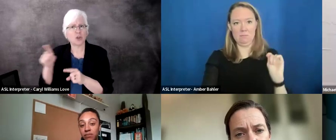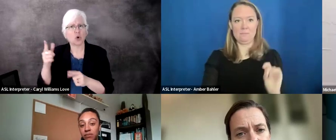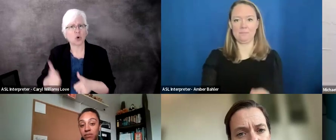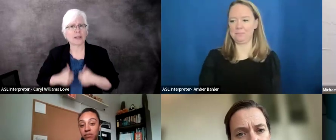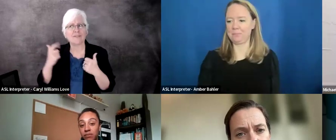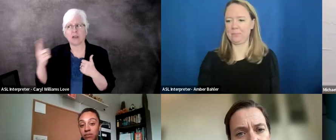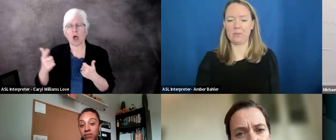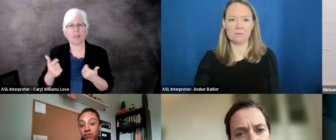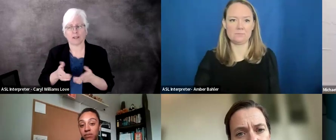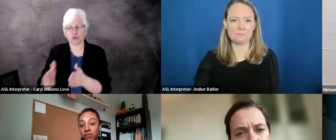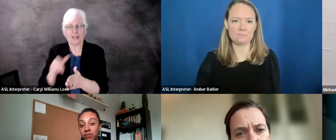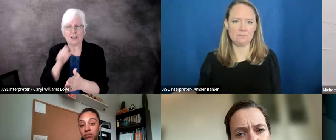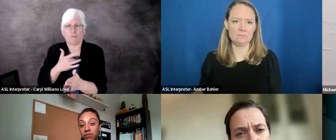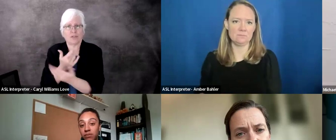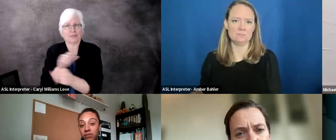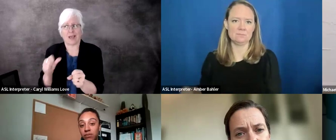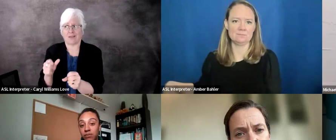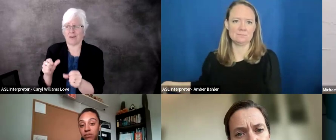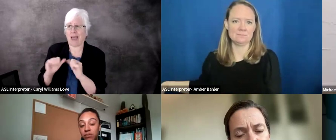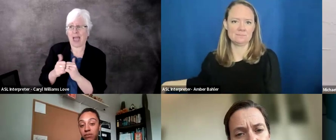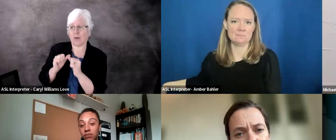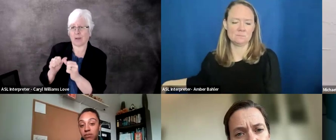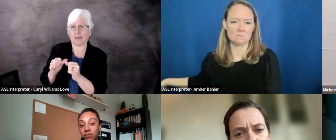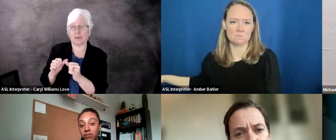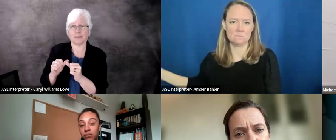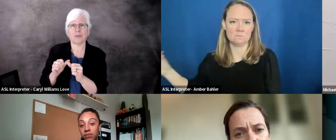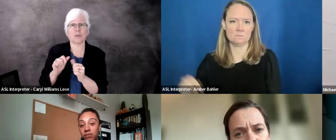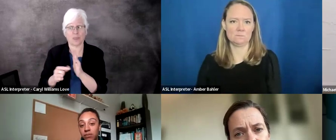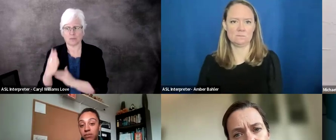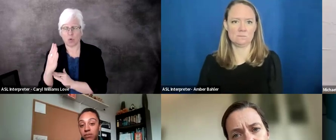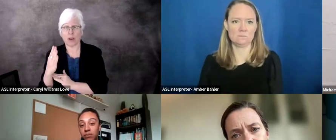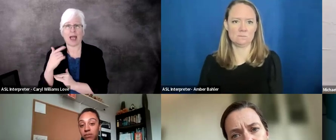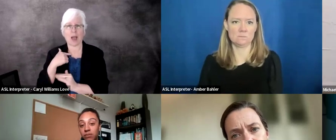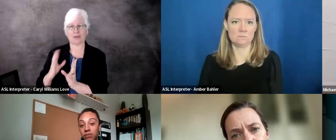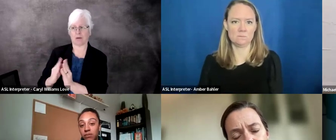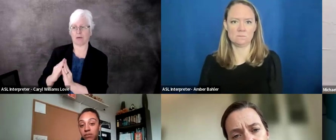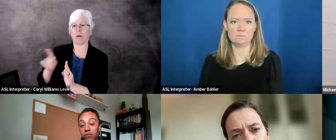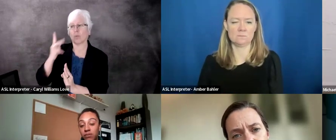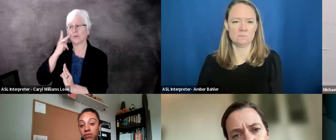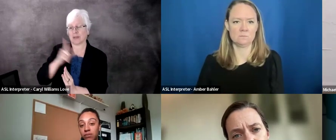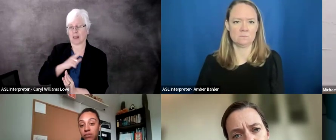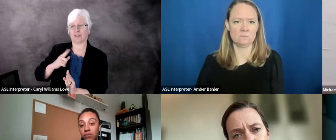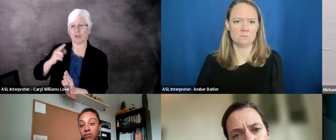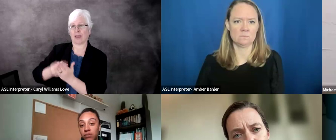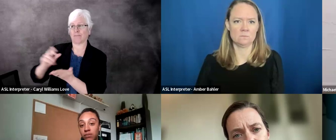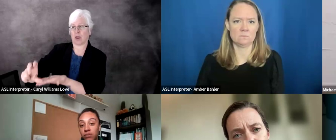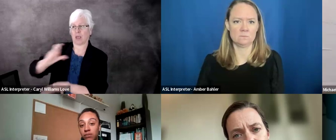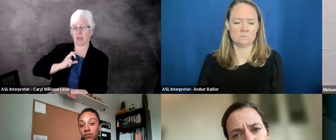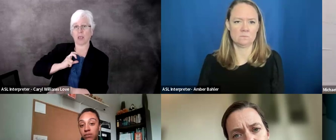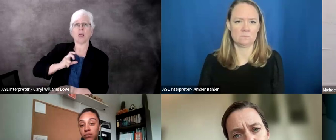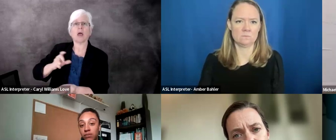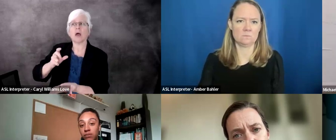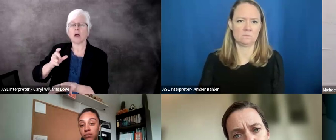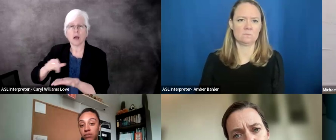don't feel safe. That's hard to do. So I was just on a call this morning, and we have some funding from the legislature to look at ways in which we